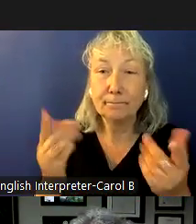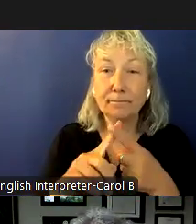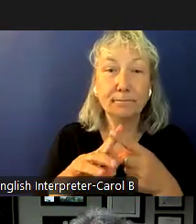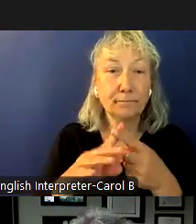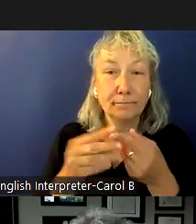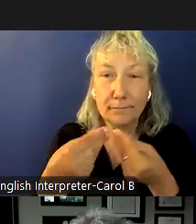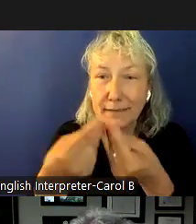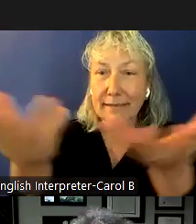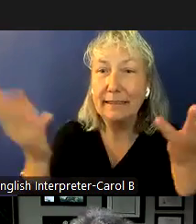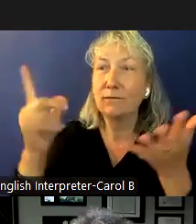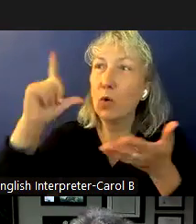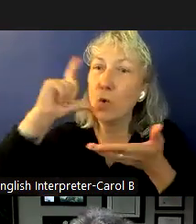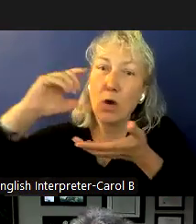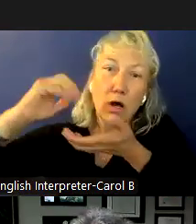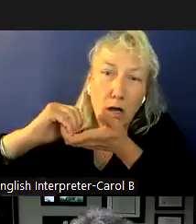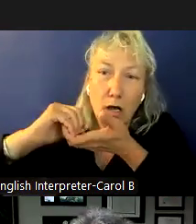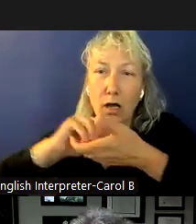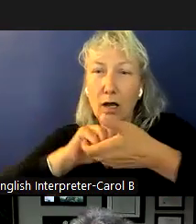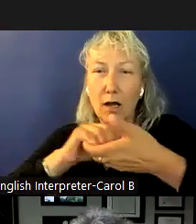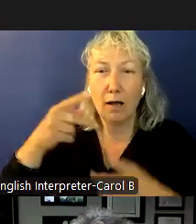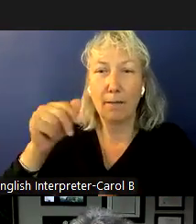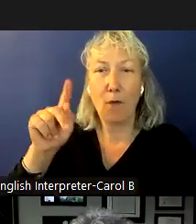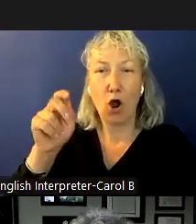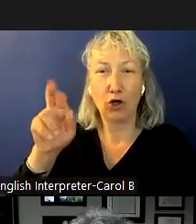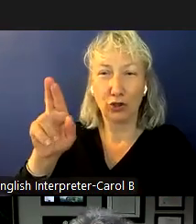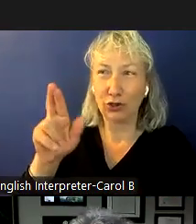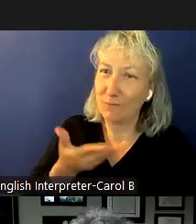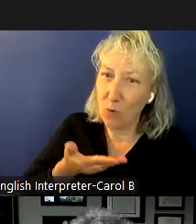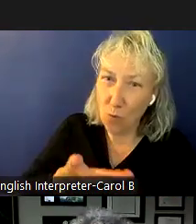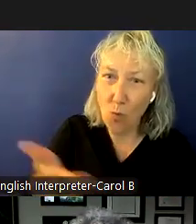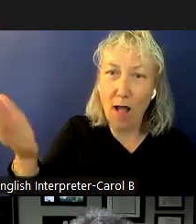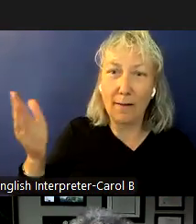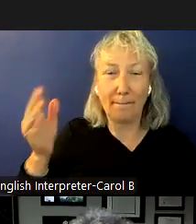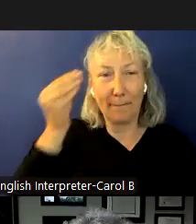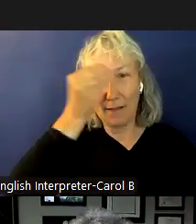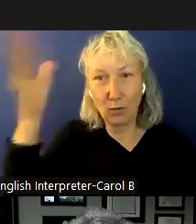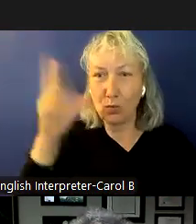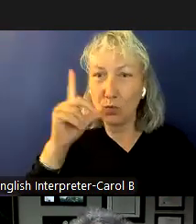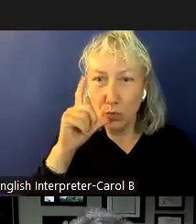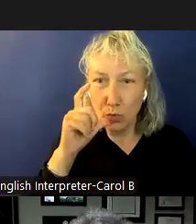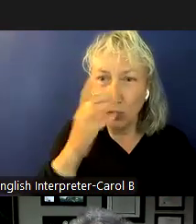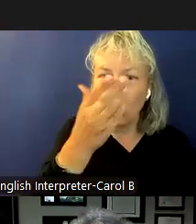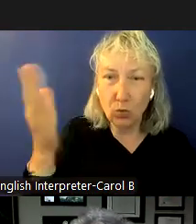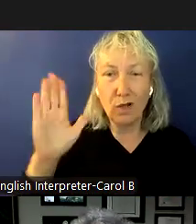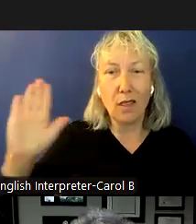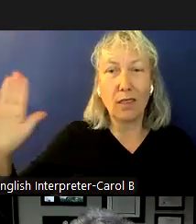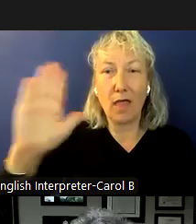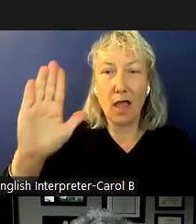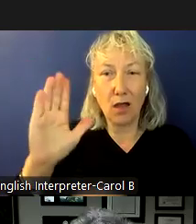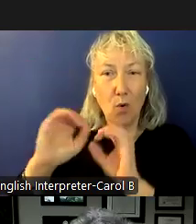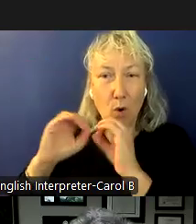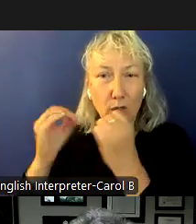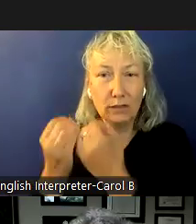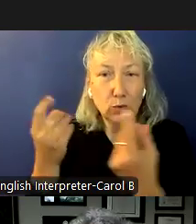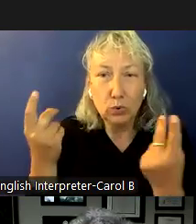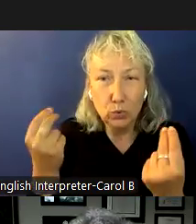an opportunity to welcome you as well and let you know who they are and the work that their organization does.